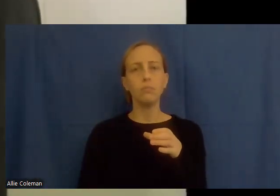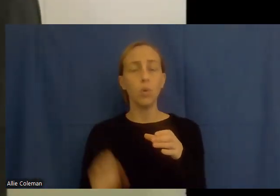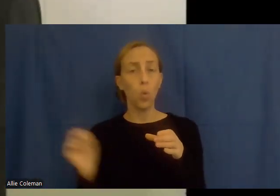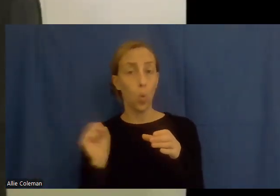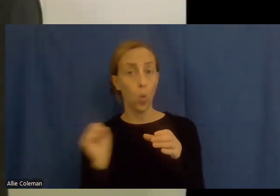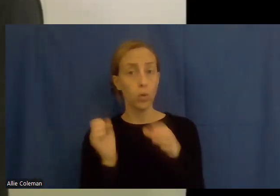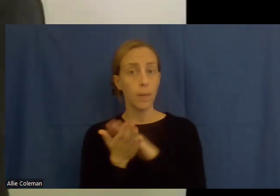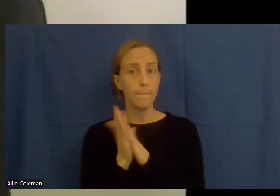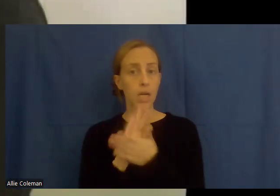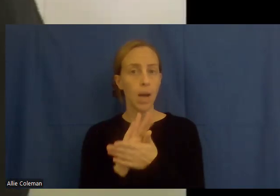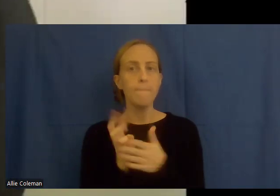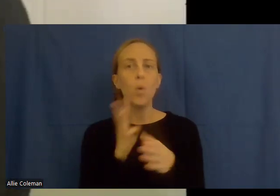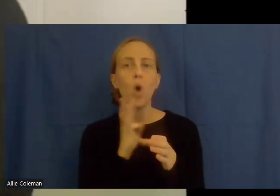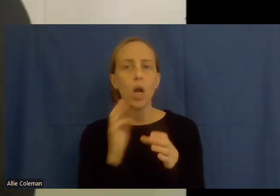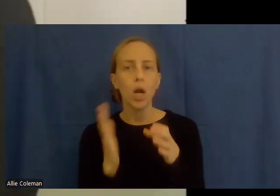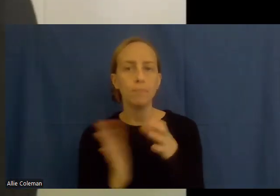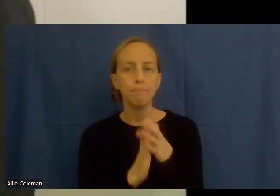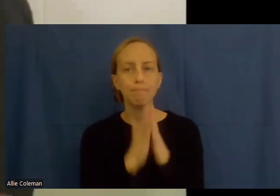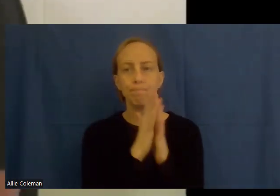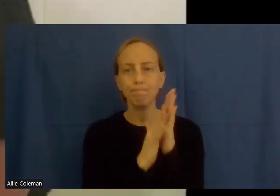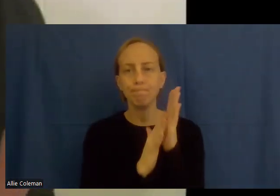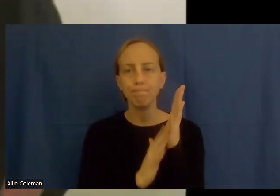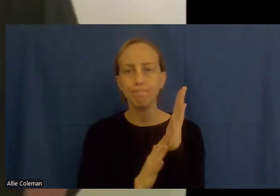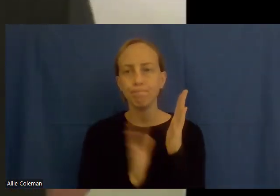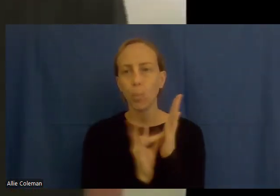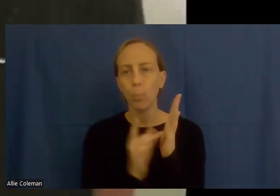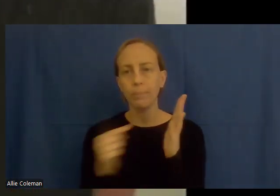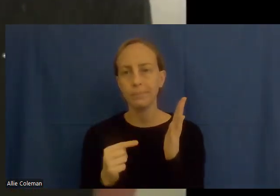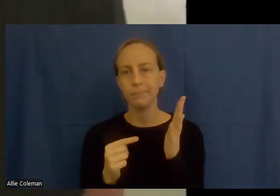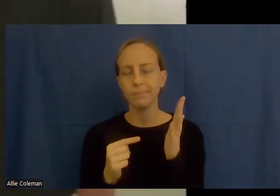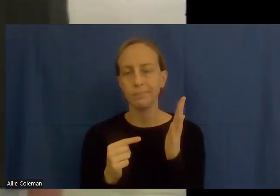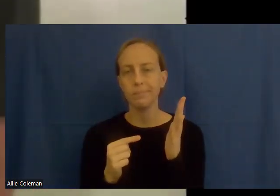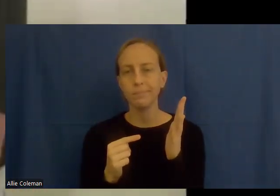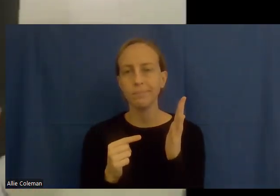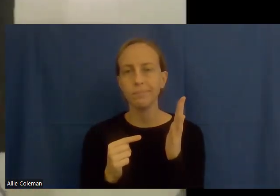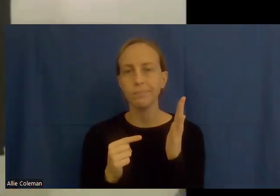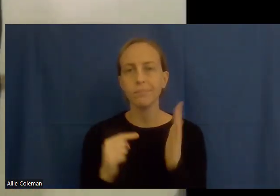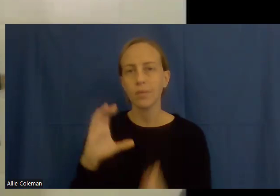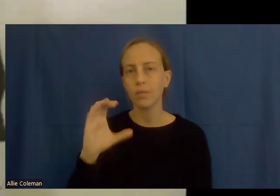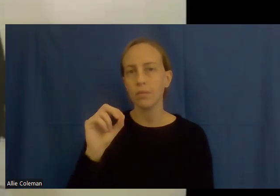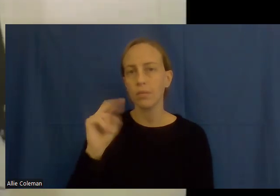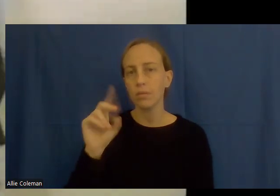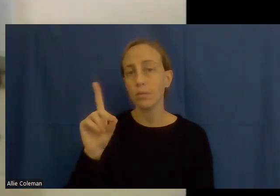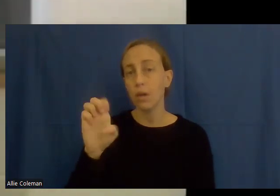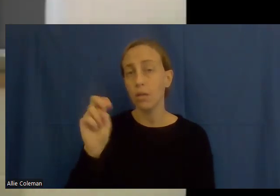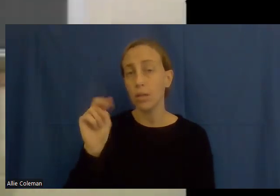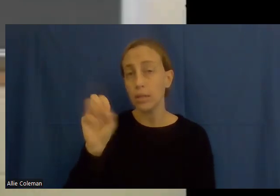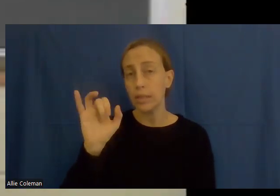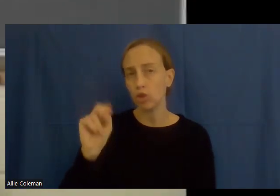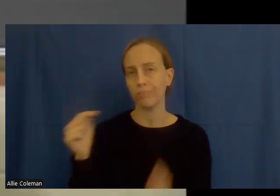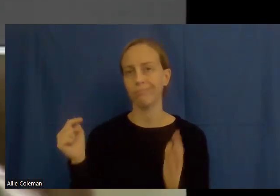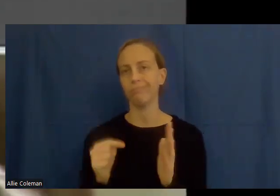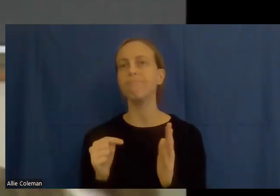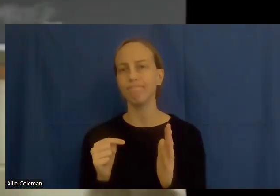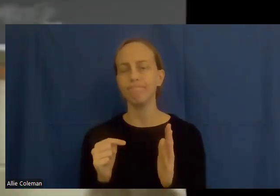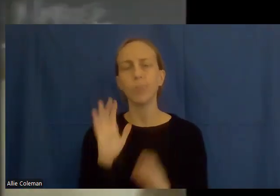cools and turns to water and collects on the outside of the Pepsi can. That's condensation. And there are 100 examples of that. Everybody got this? We'll talk